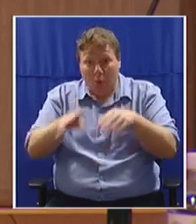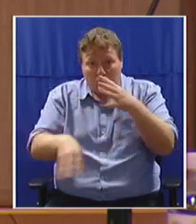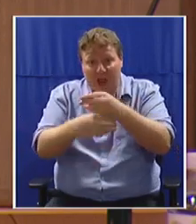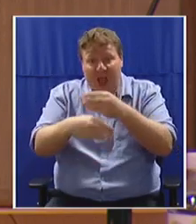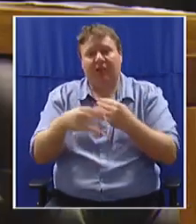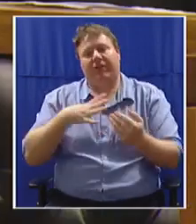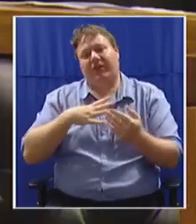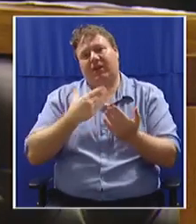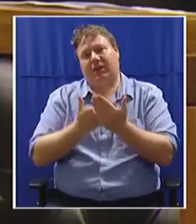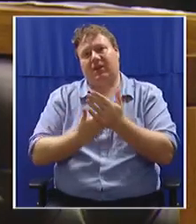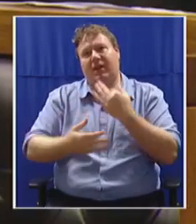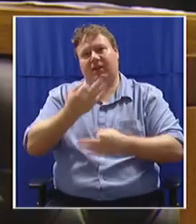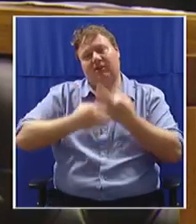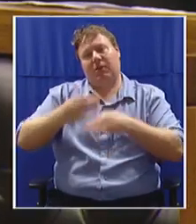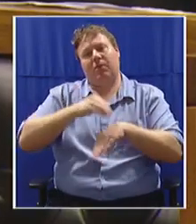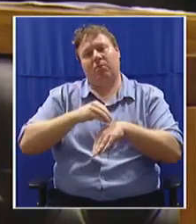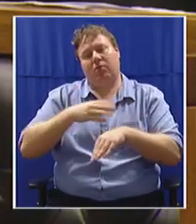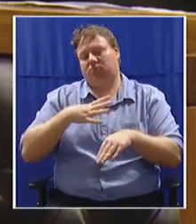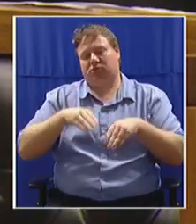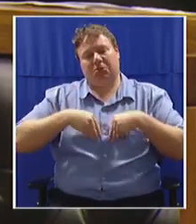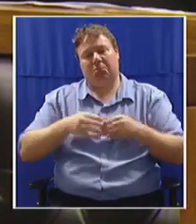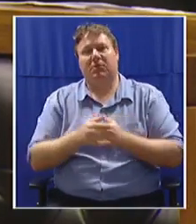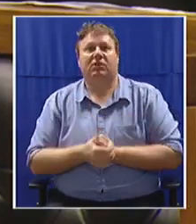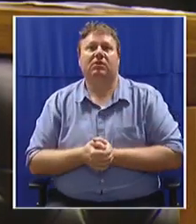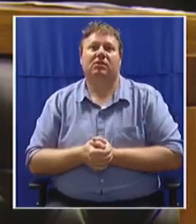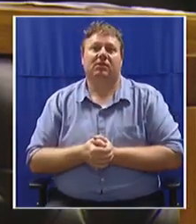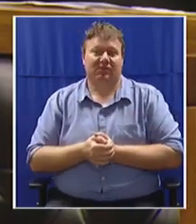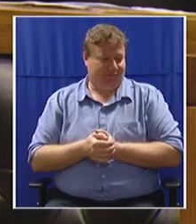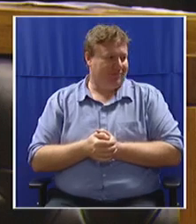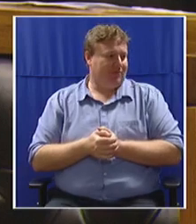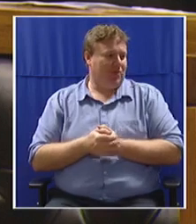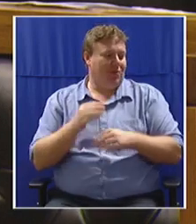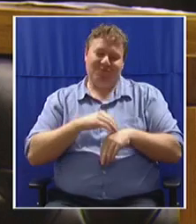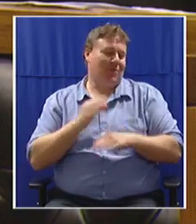much. Hey, Deputy President. No, I don't have more.